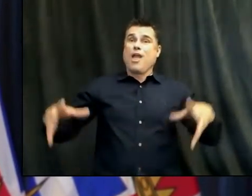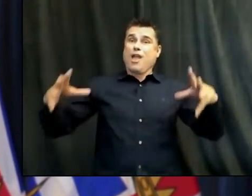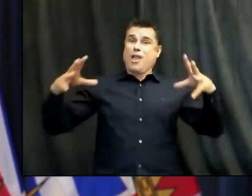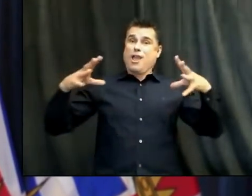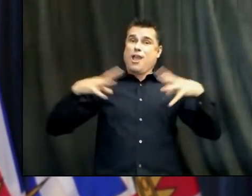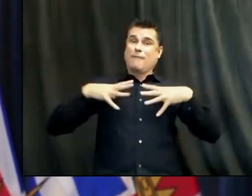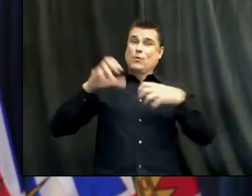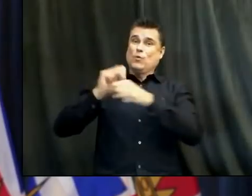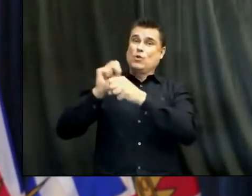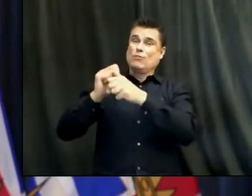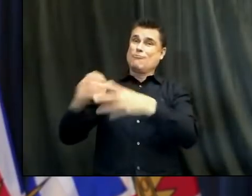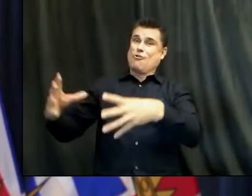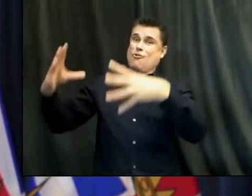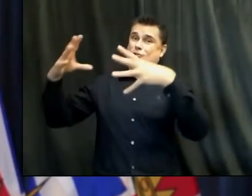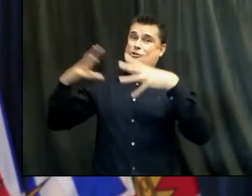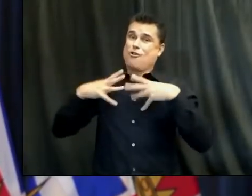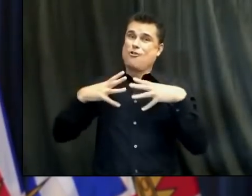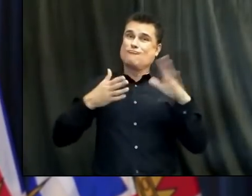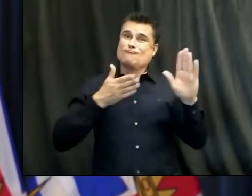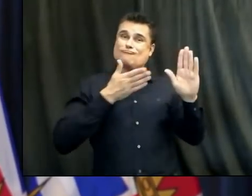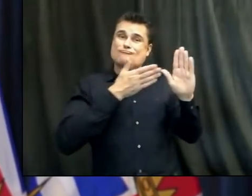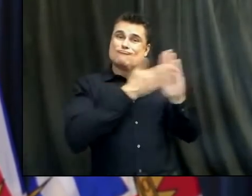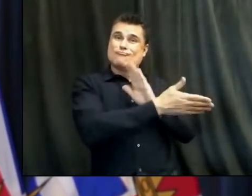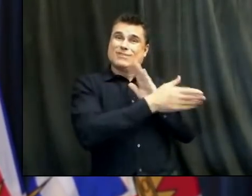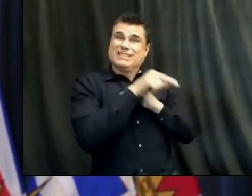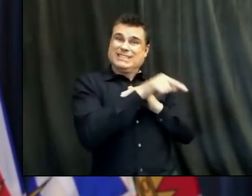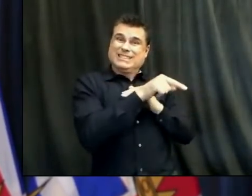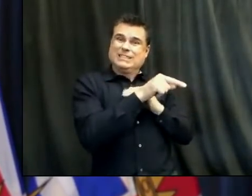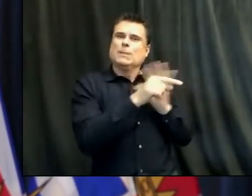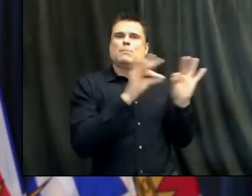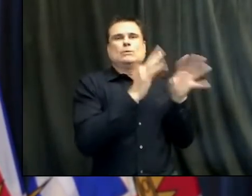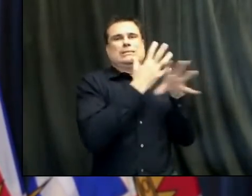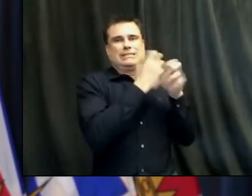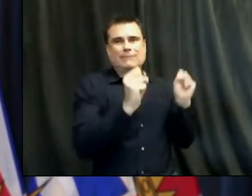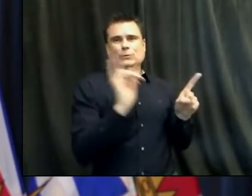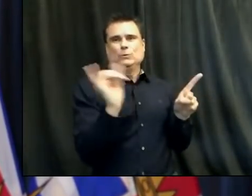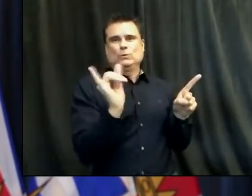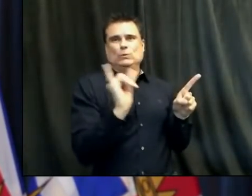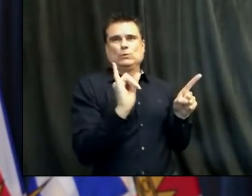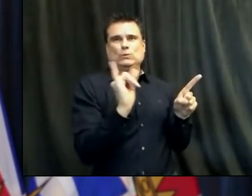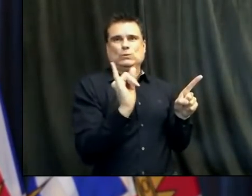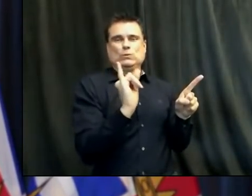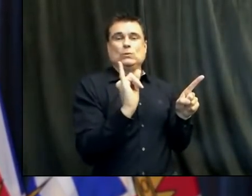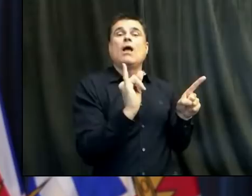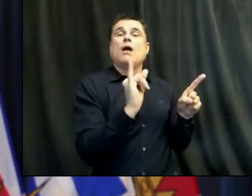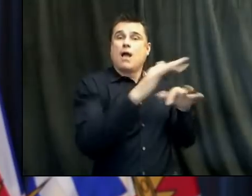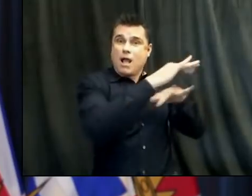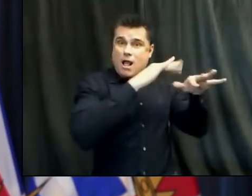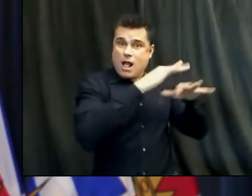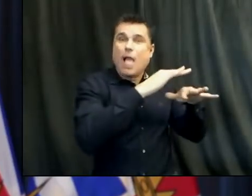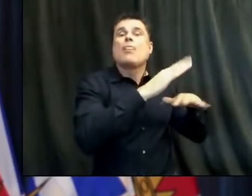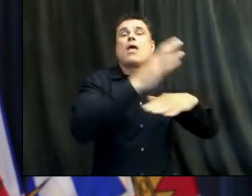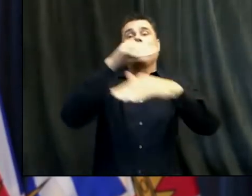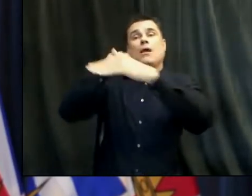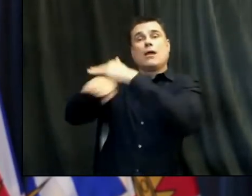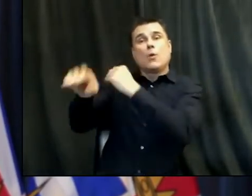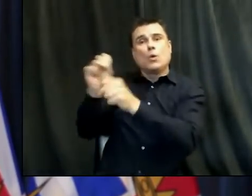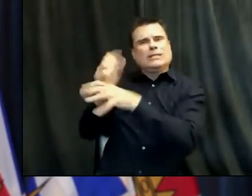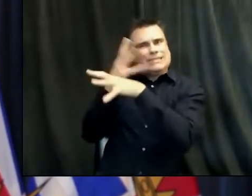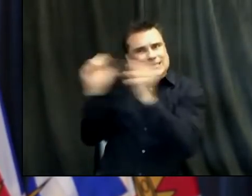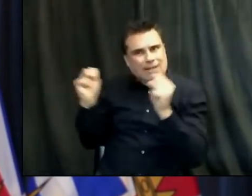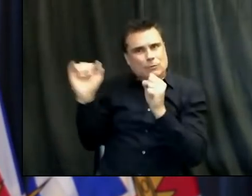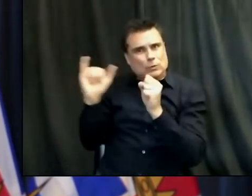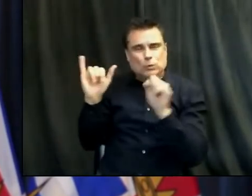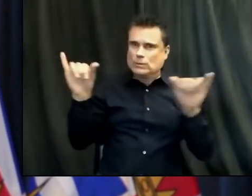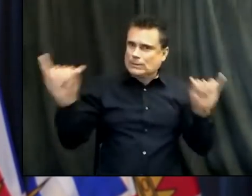absolute need to be careful in common areas of workplaces and lunchrooms. That is critically important. It's a critically important part